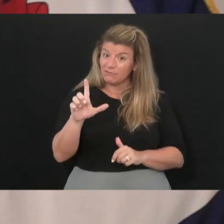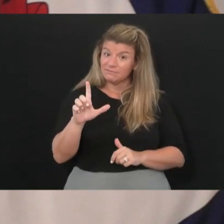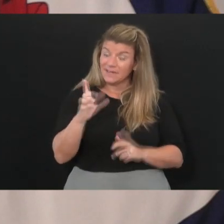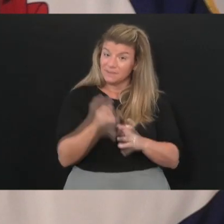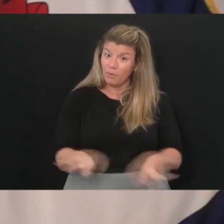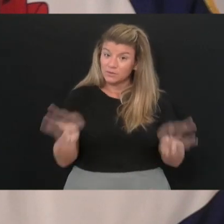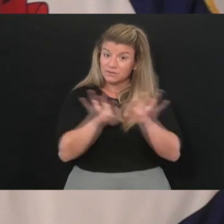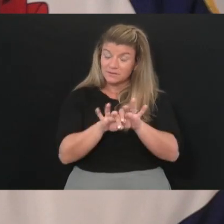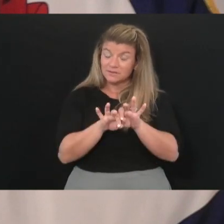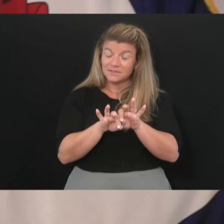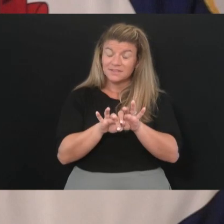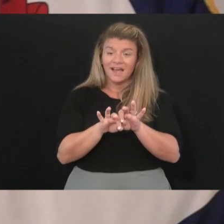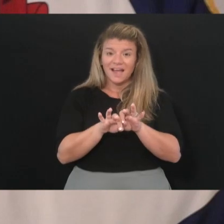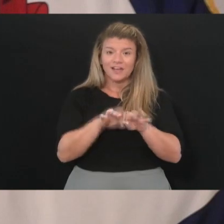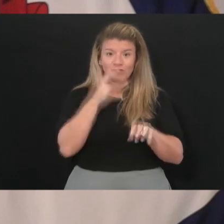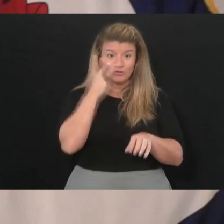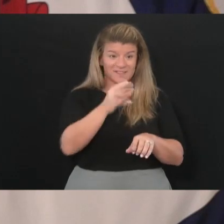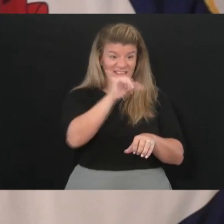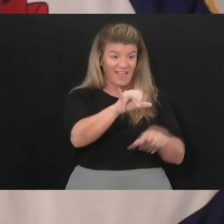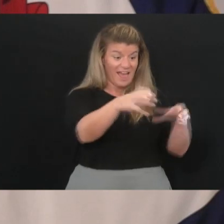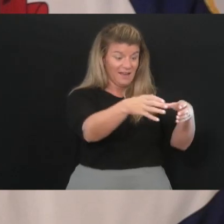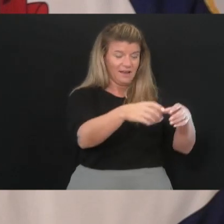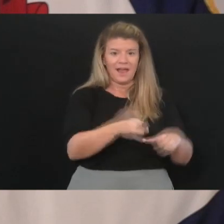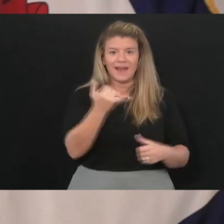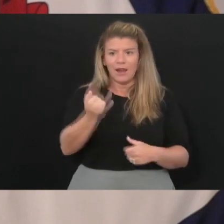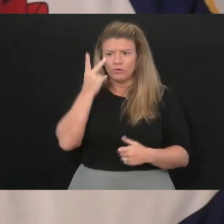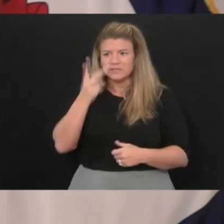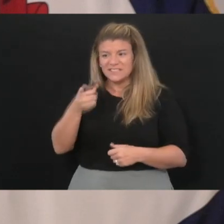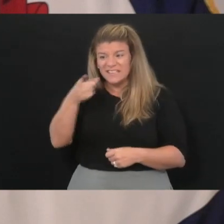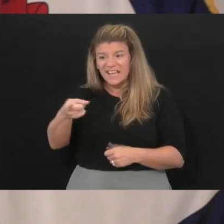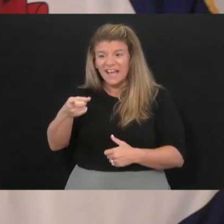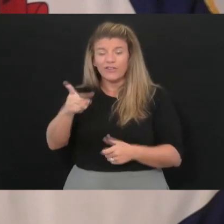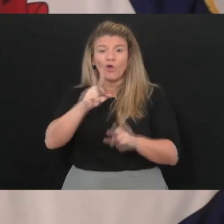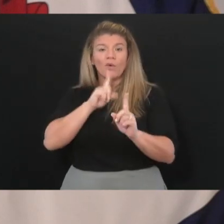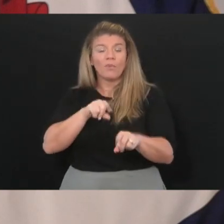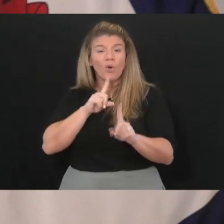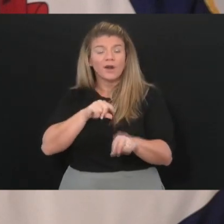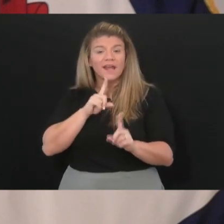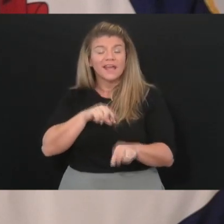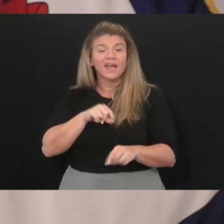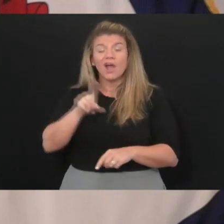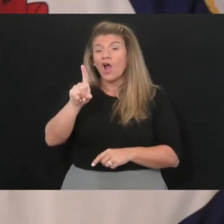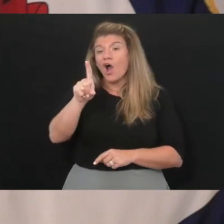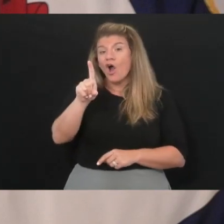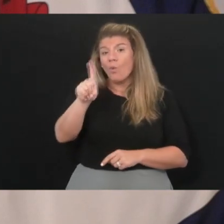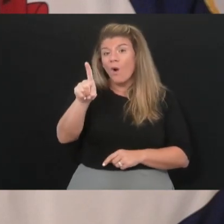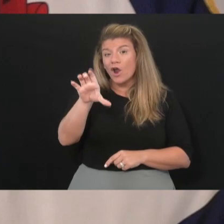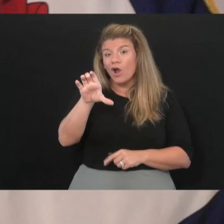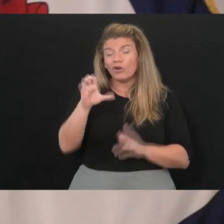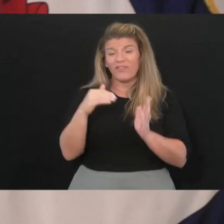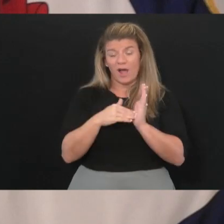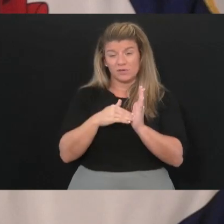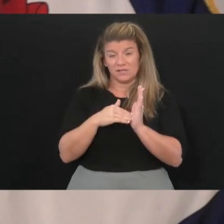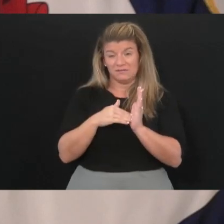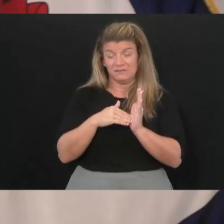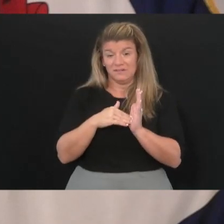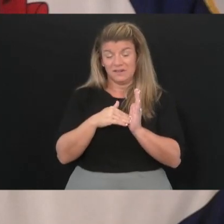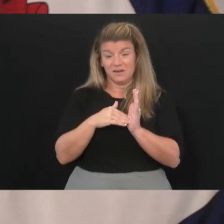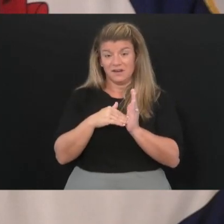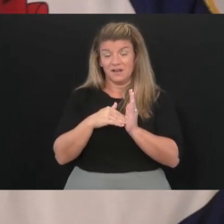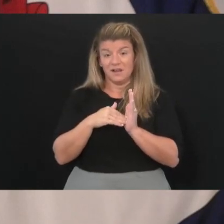that, you see over the weekend that now they're reporting 100,000, I think is the